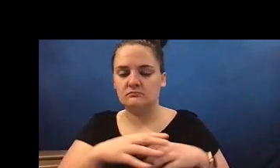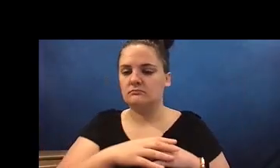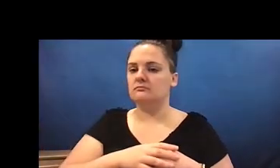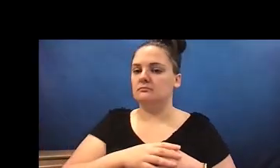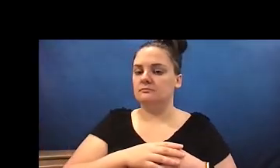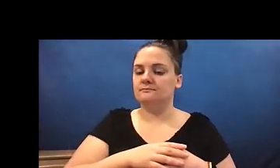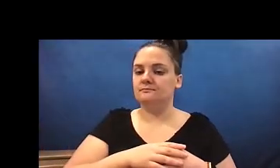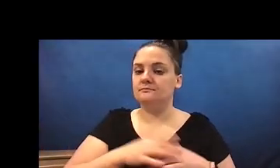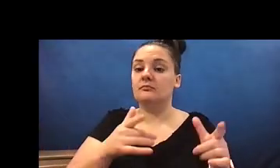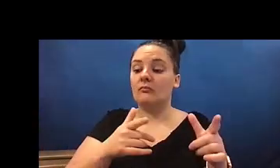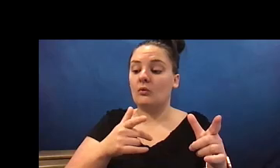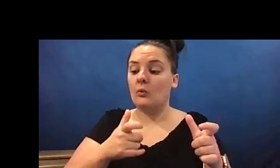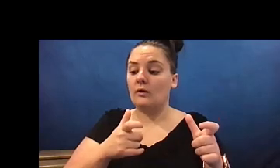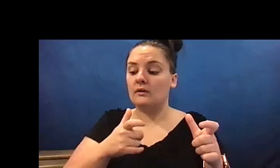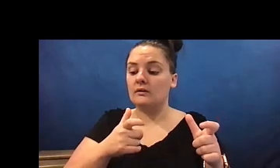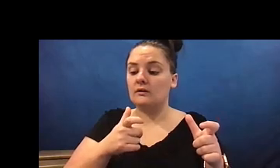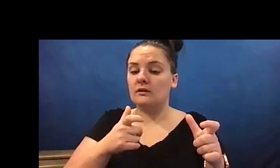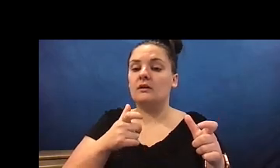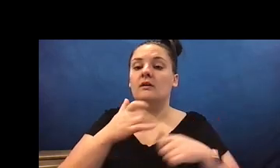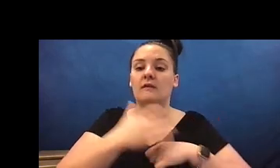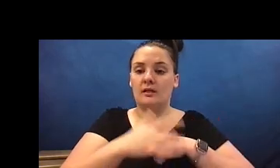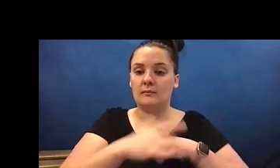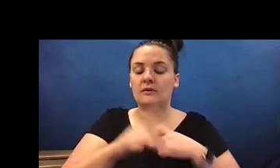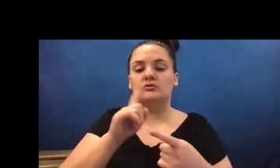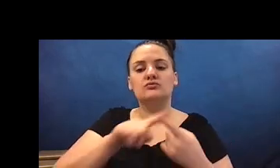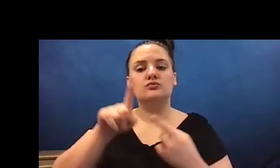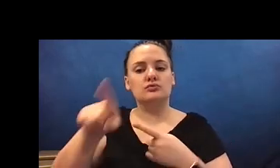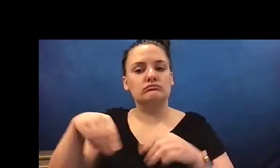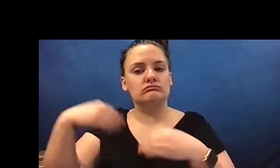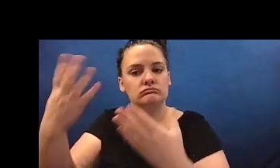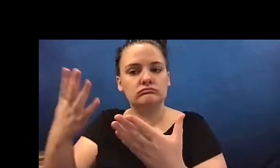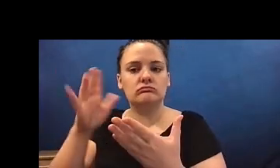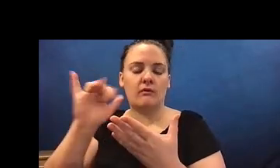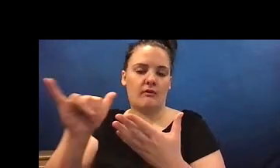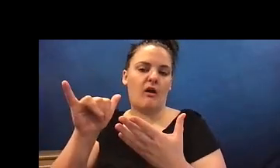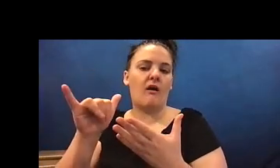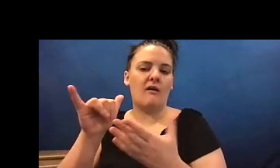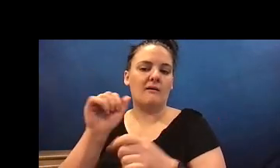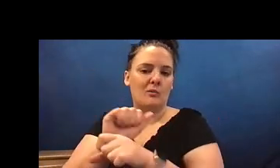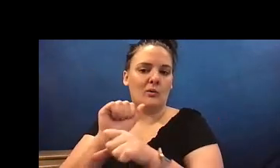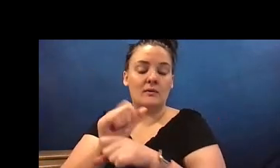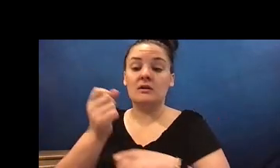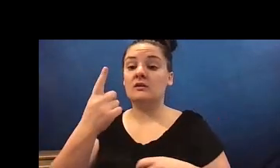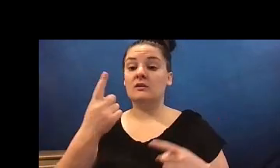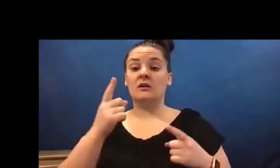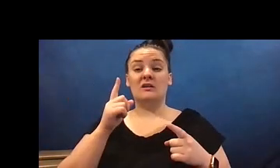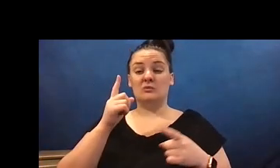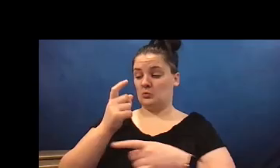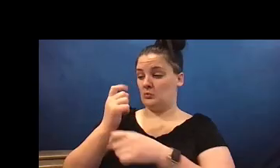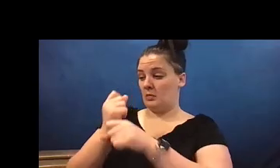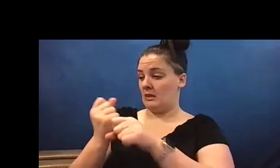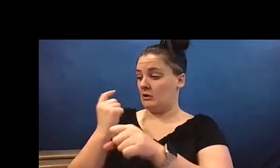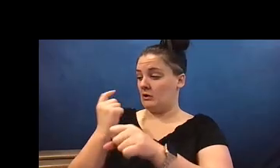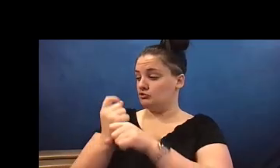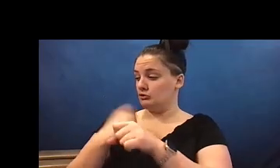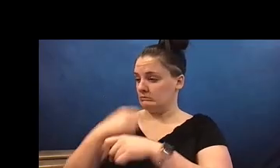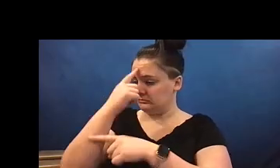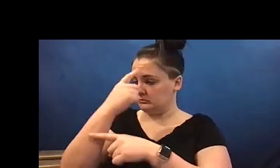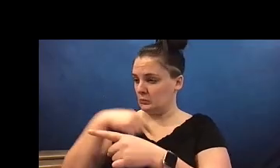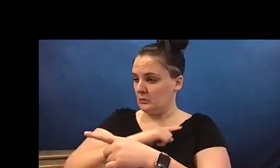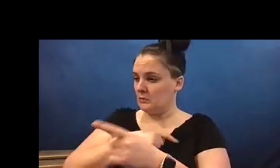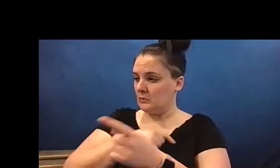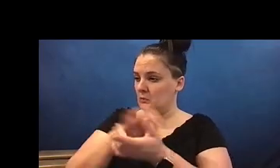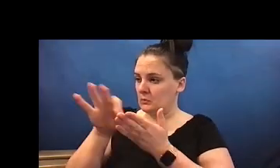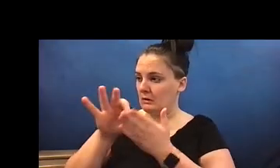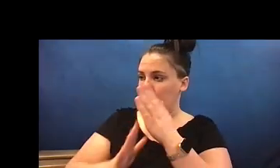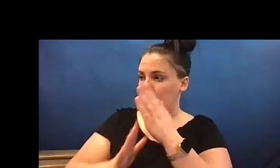available appointments. And I think a year ago, we were ranked the highest in Colorado on the ACO measures. So we take it really serious on trying